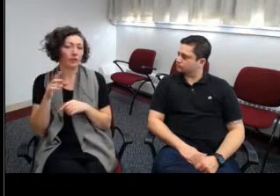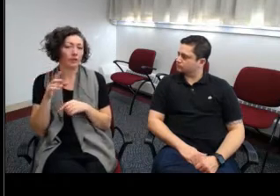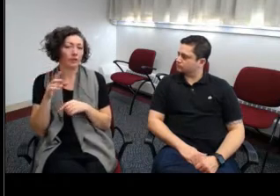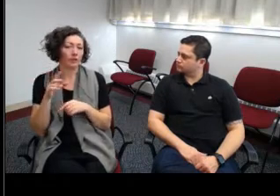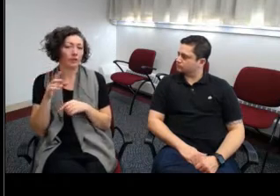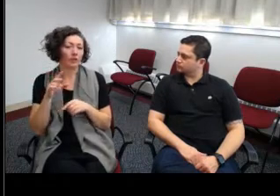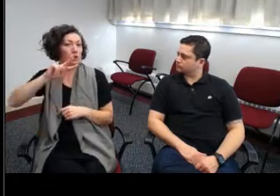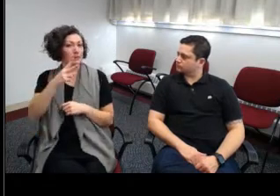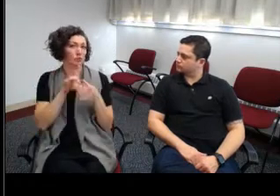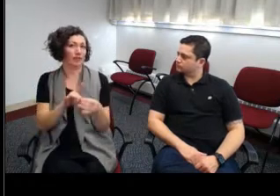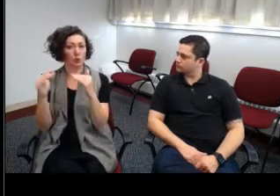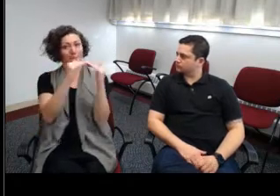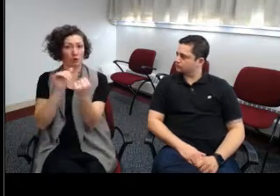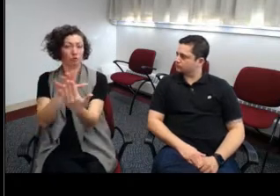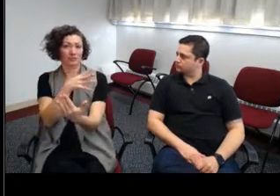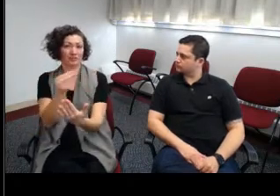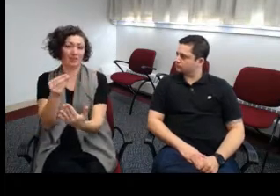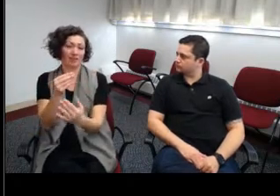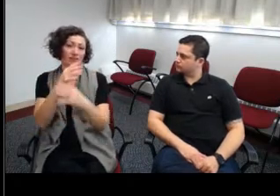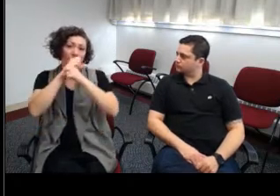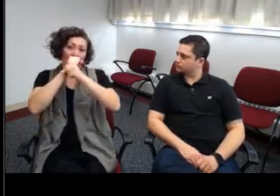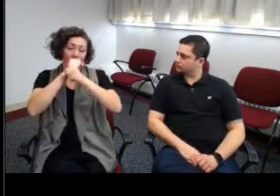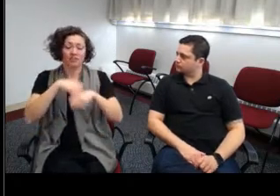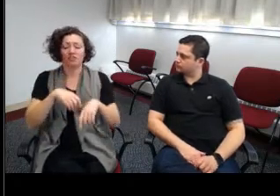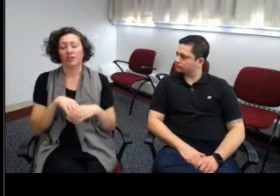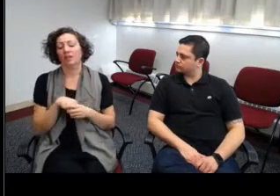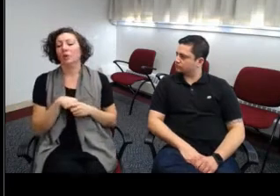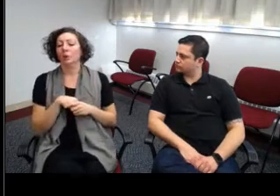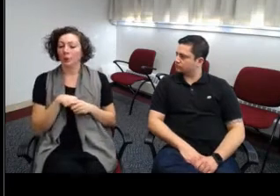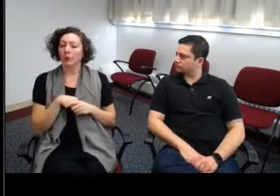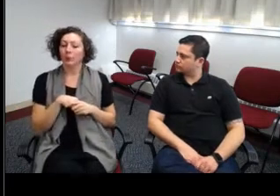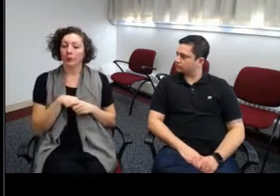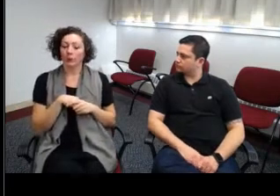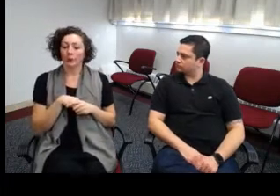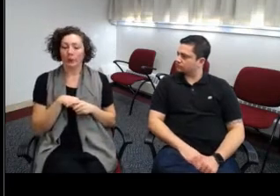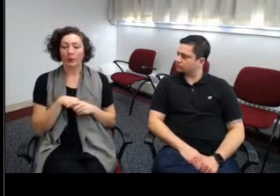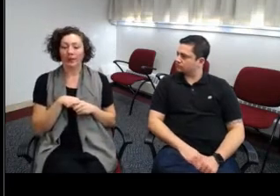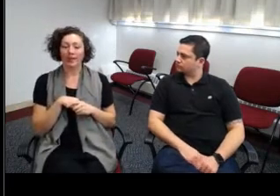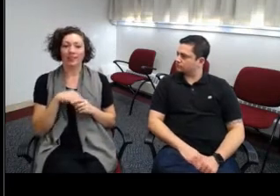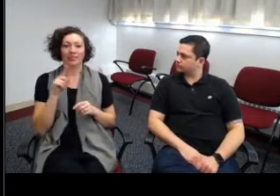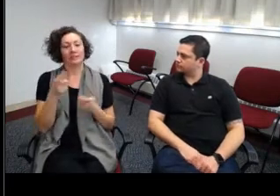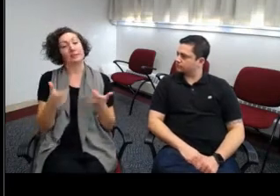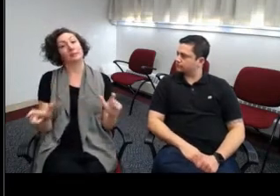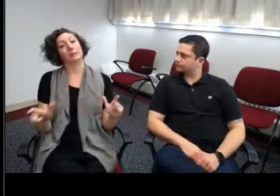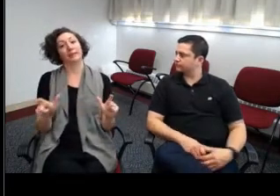accessible. The second part of that question about the peer approach and confidentiality,